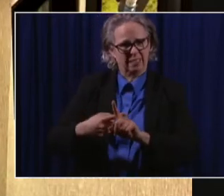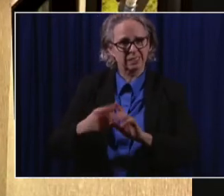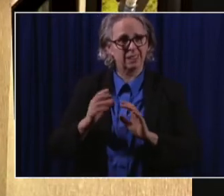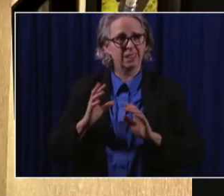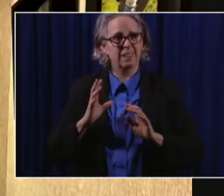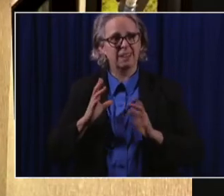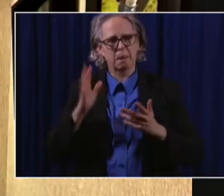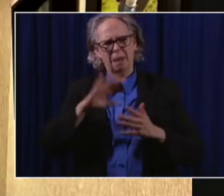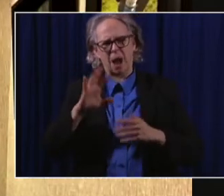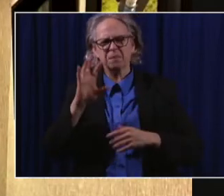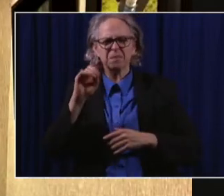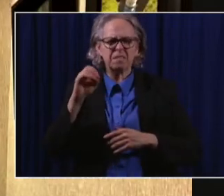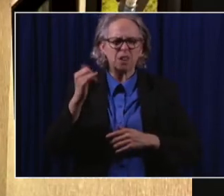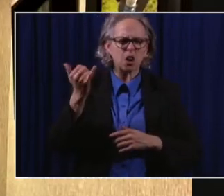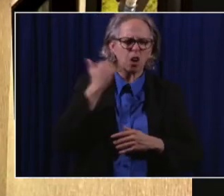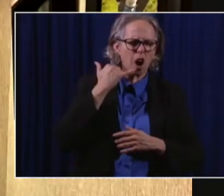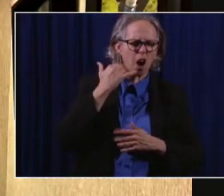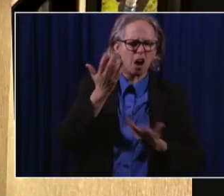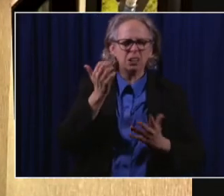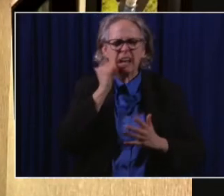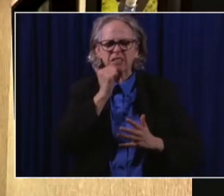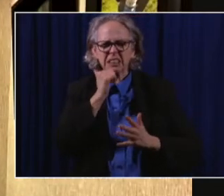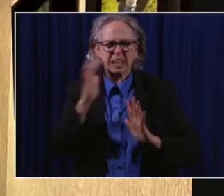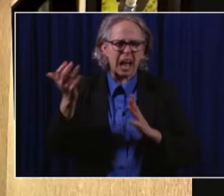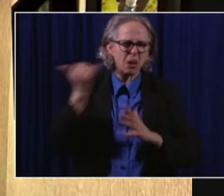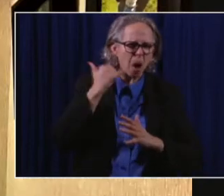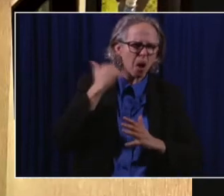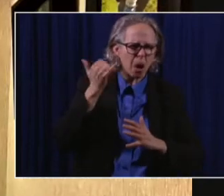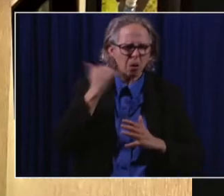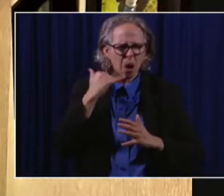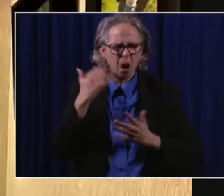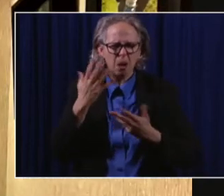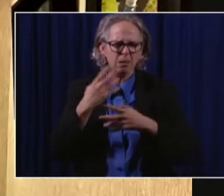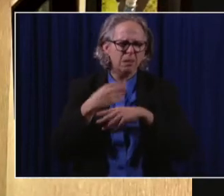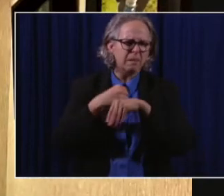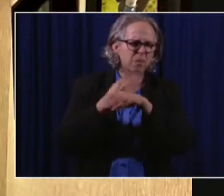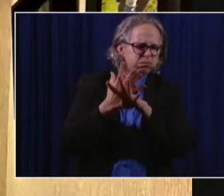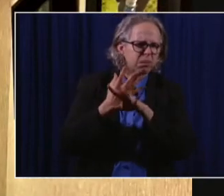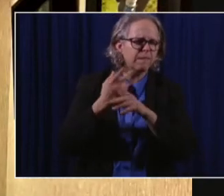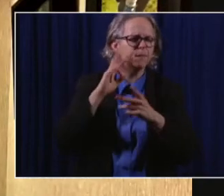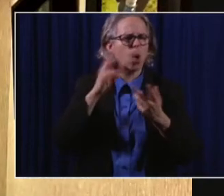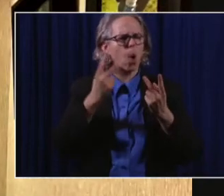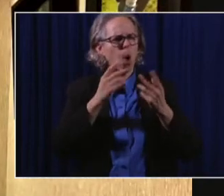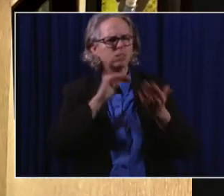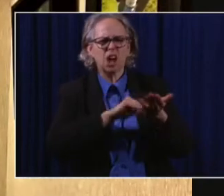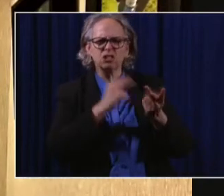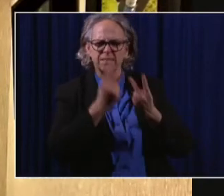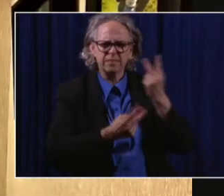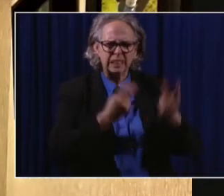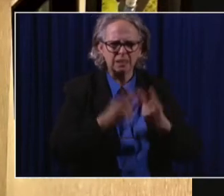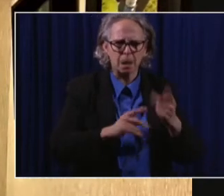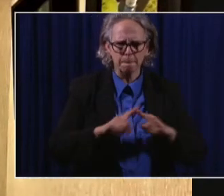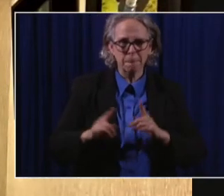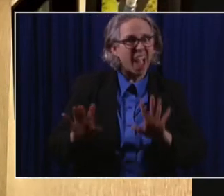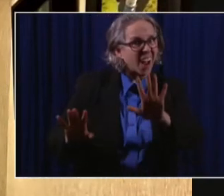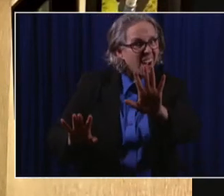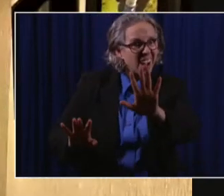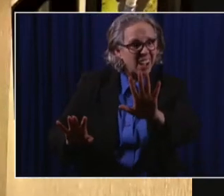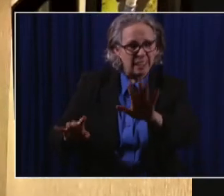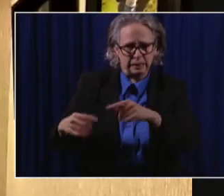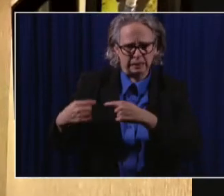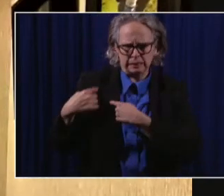day that resulted in doctor visits on the phone. But for the last couple of weeks, those calls have doubled,